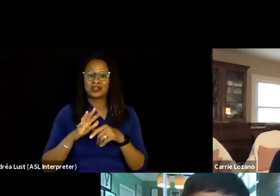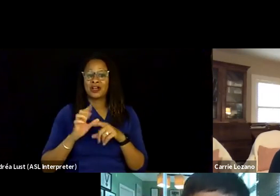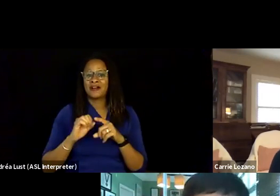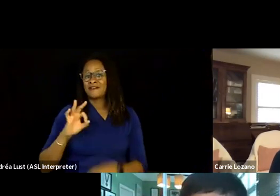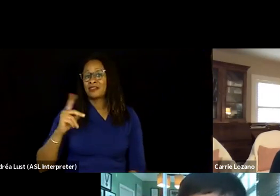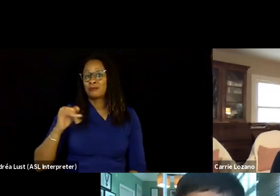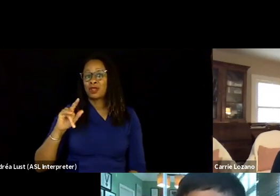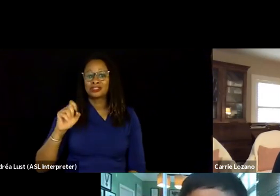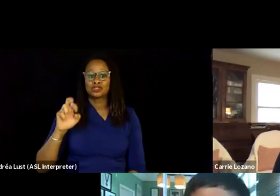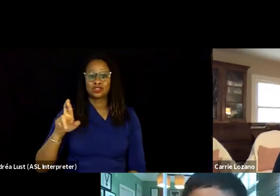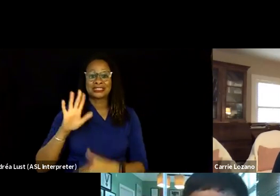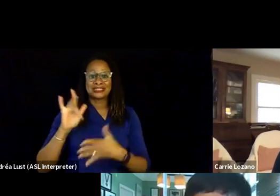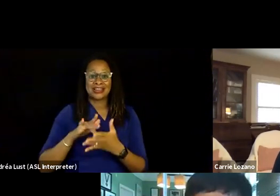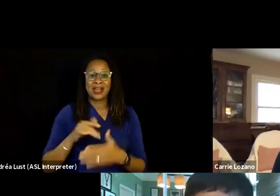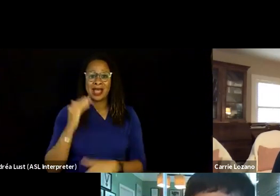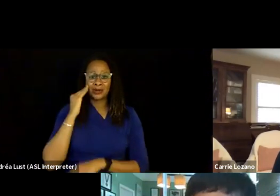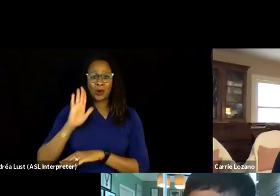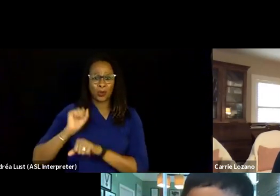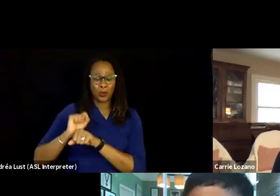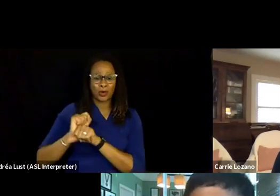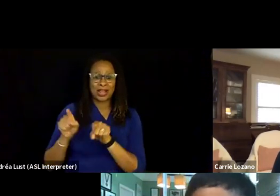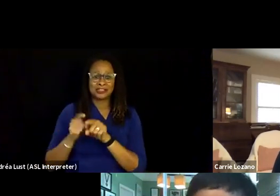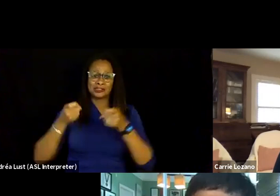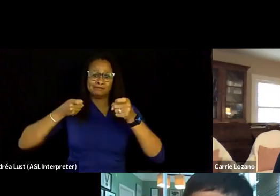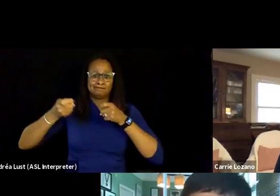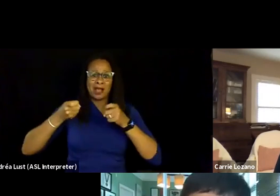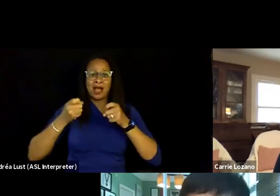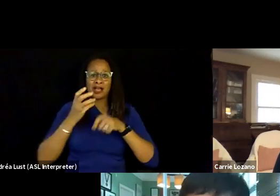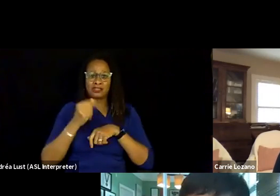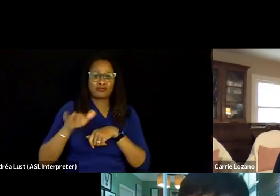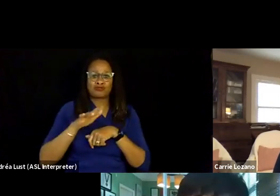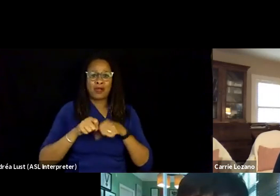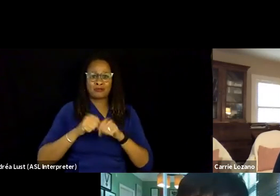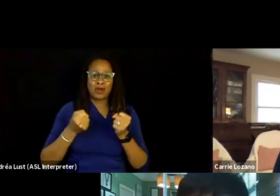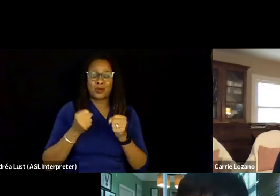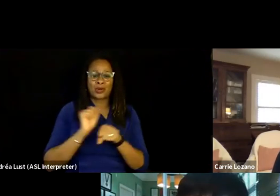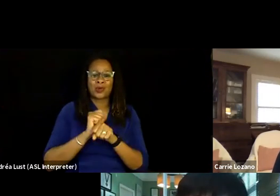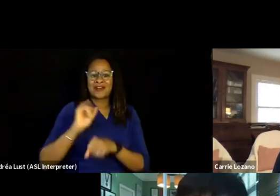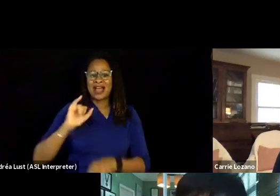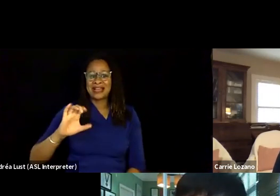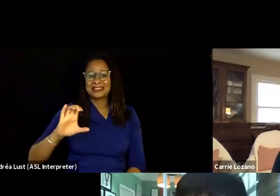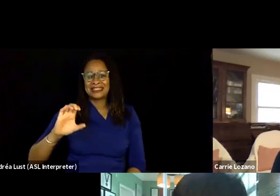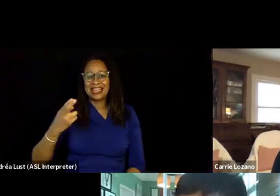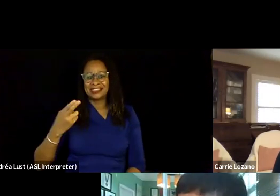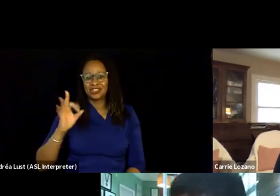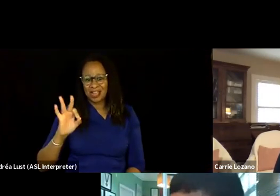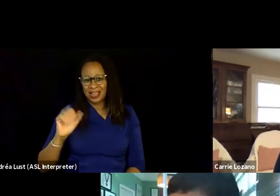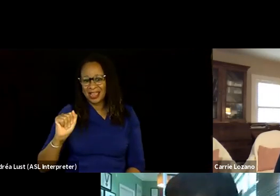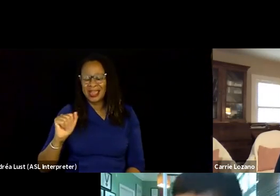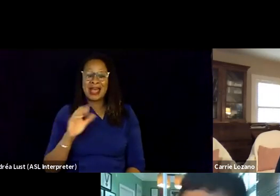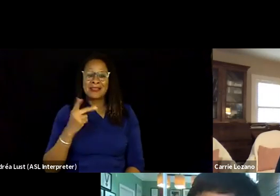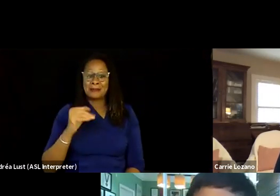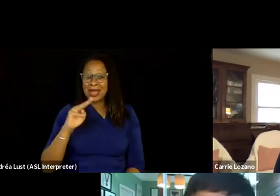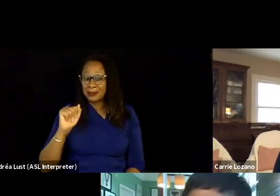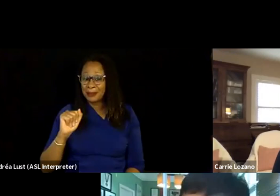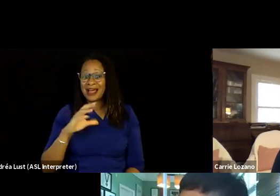work actually as she helmed the groundbreaking work of ICIJ, the Panama Papers, the Paradise Papers. So